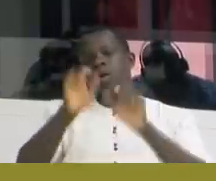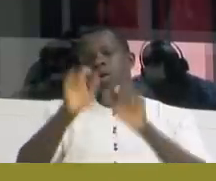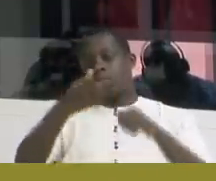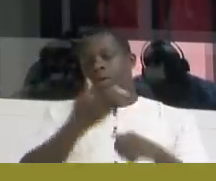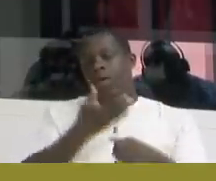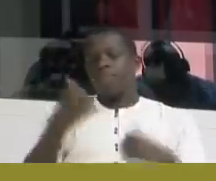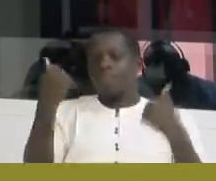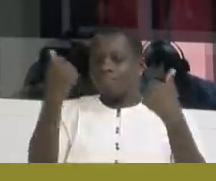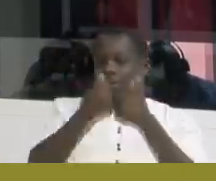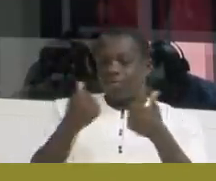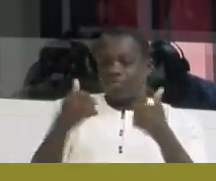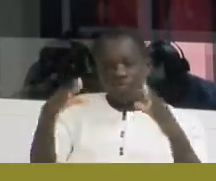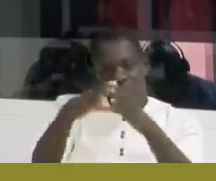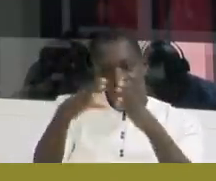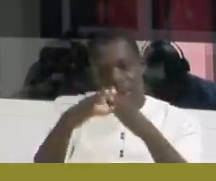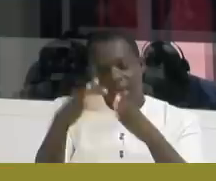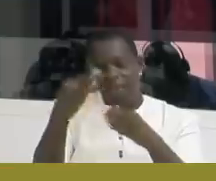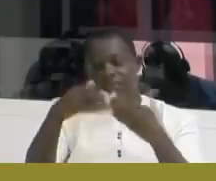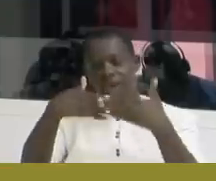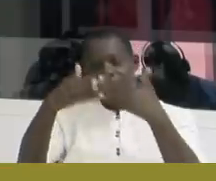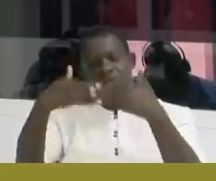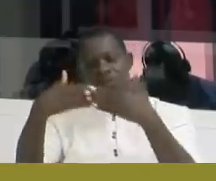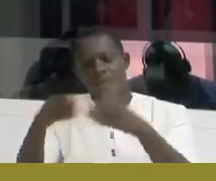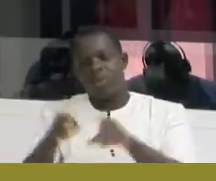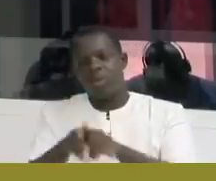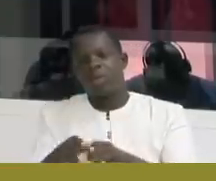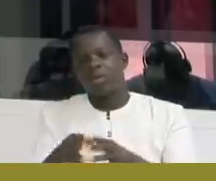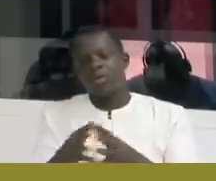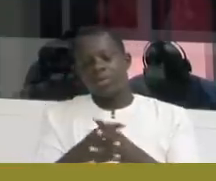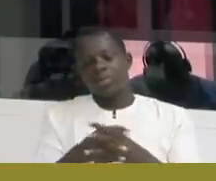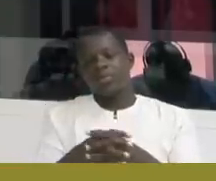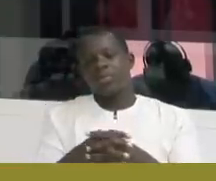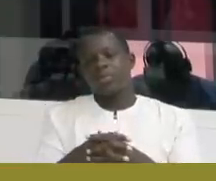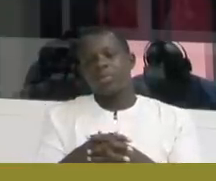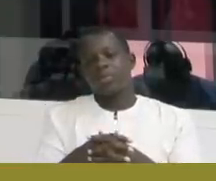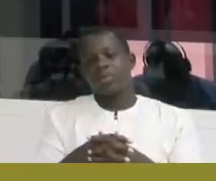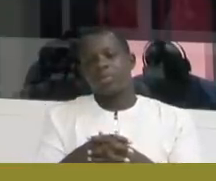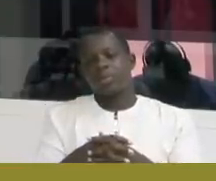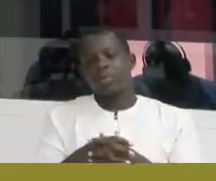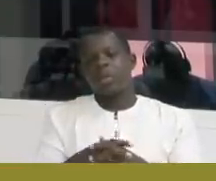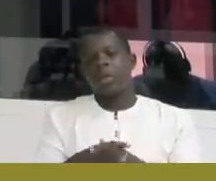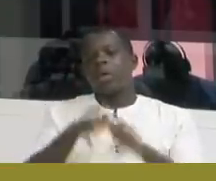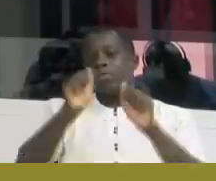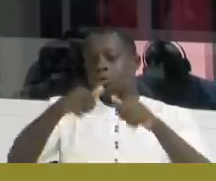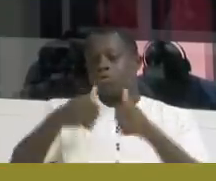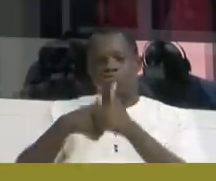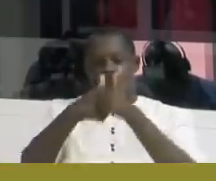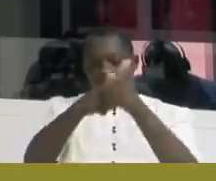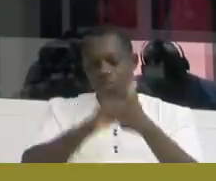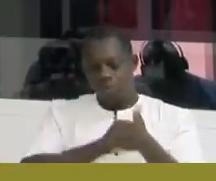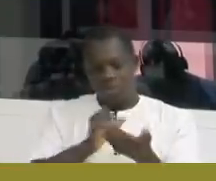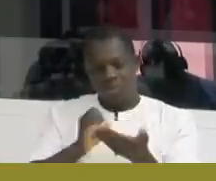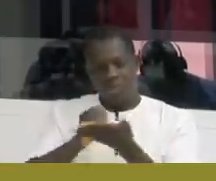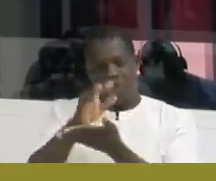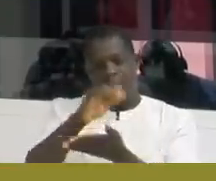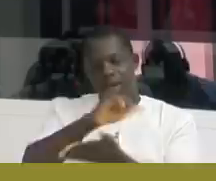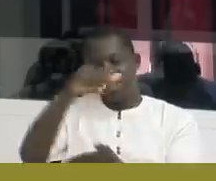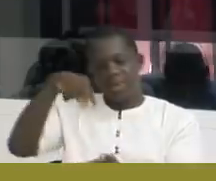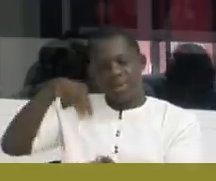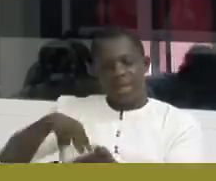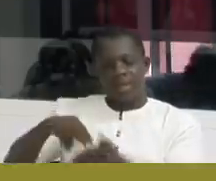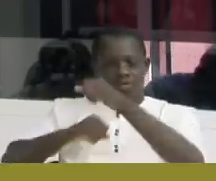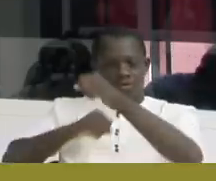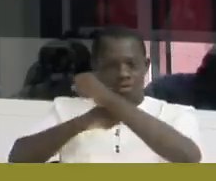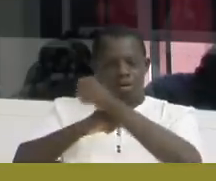together if we had to go into action subsequently, and I would have followed his orders and stood by him as